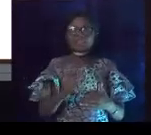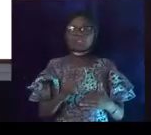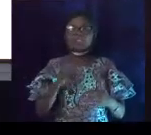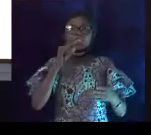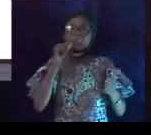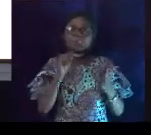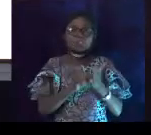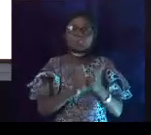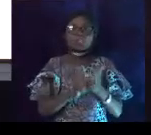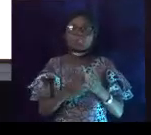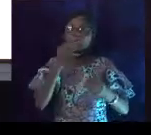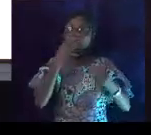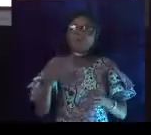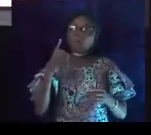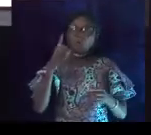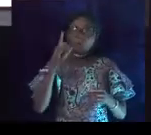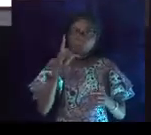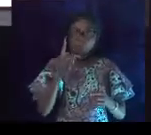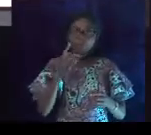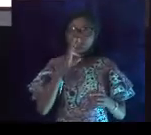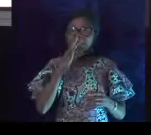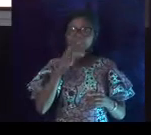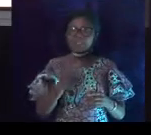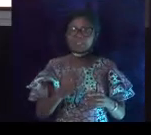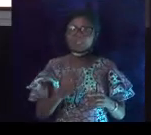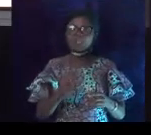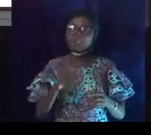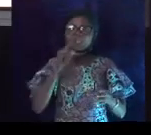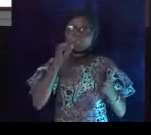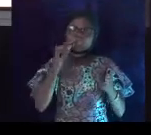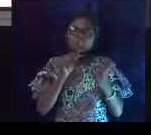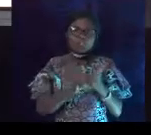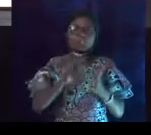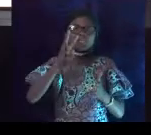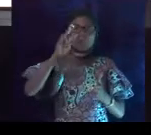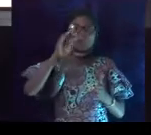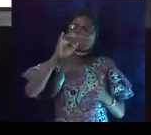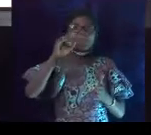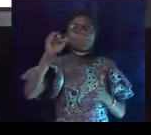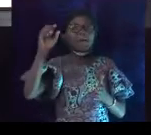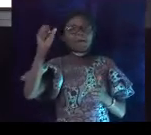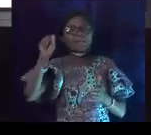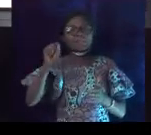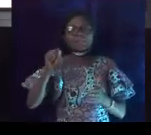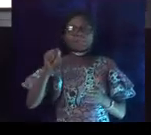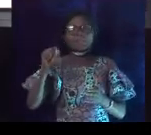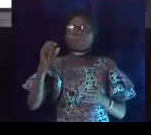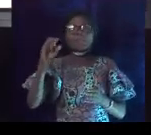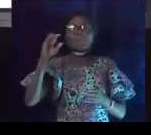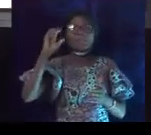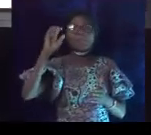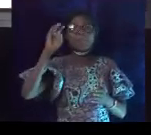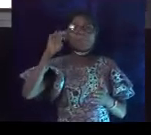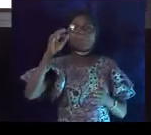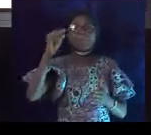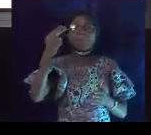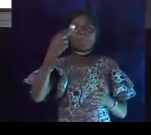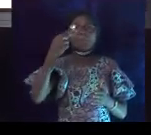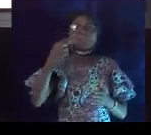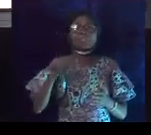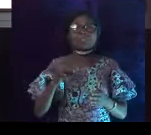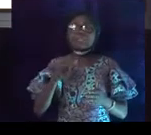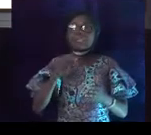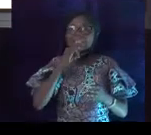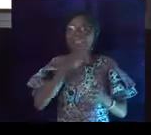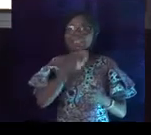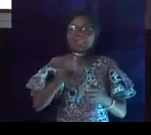is chicken feeds. One is chicks mash. Say that. Chicks mash.